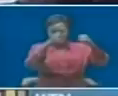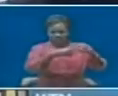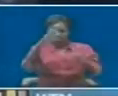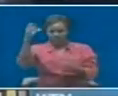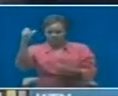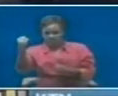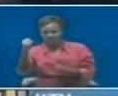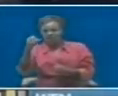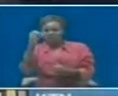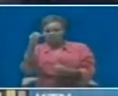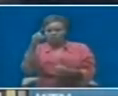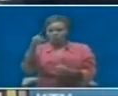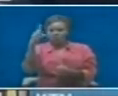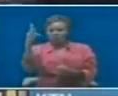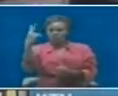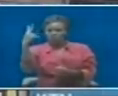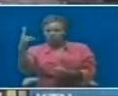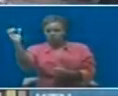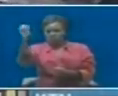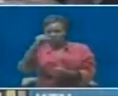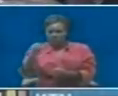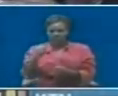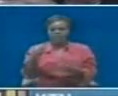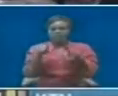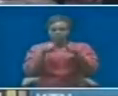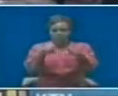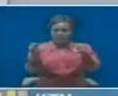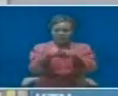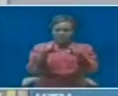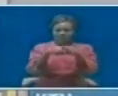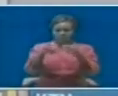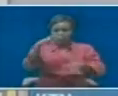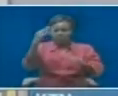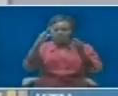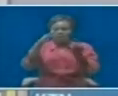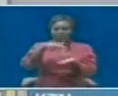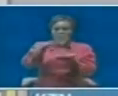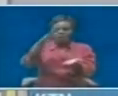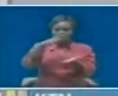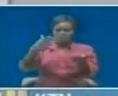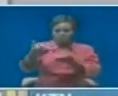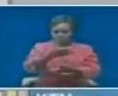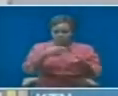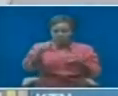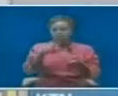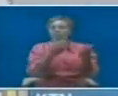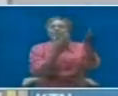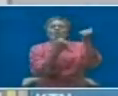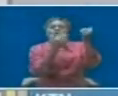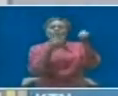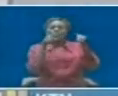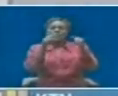1.75 and 0.32% respectively. Despite analysts predicting a dip in inflation for September, they anticipate